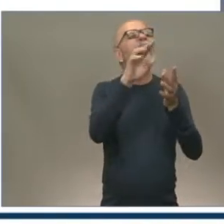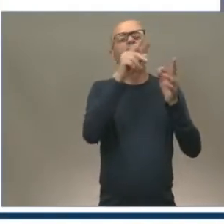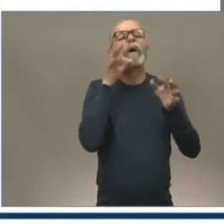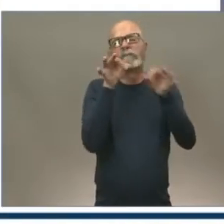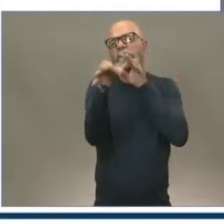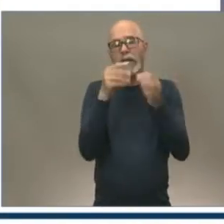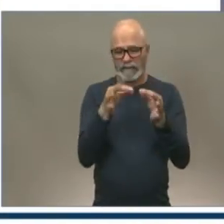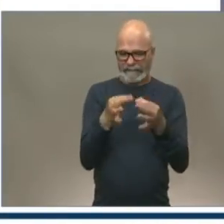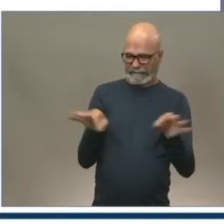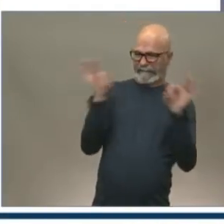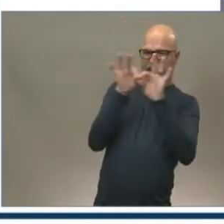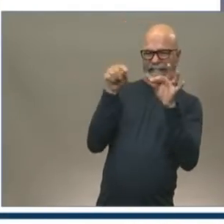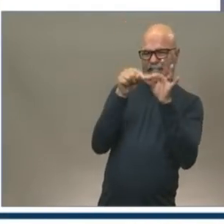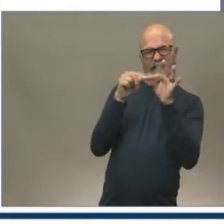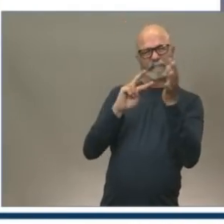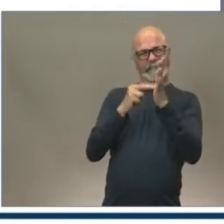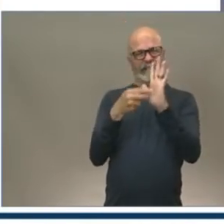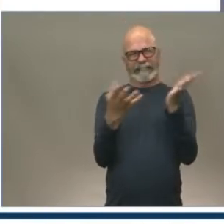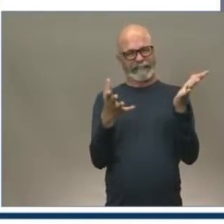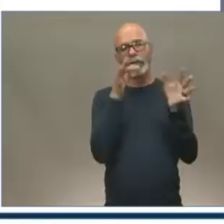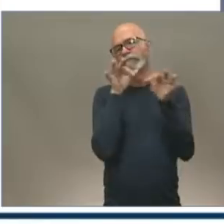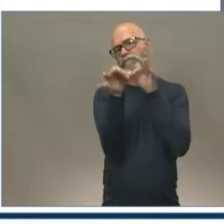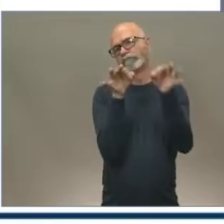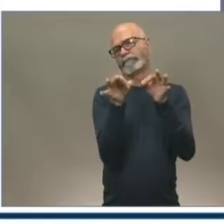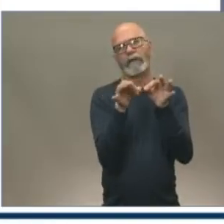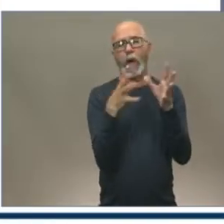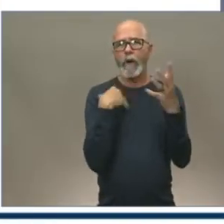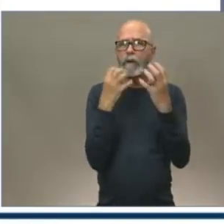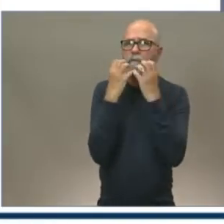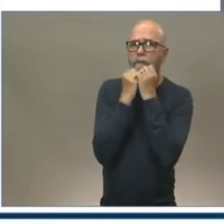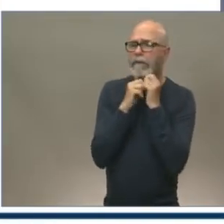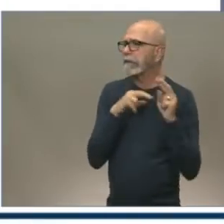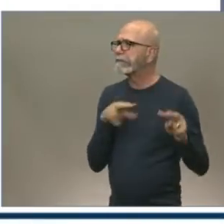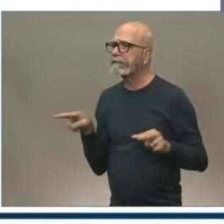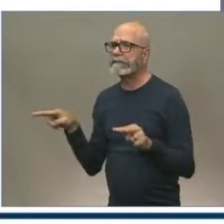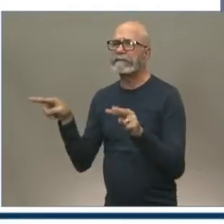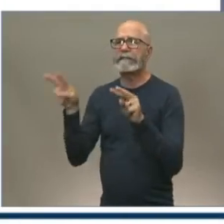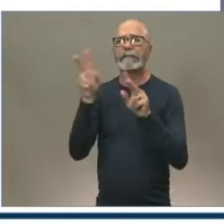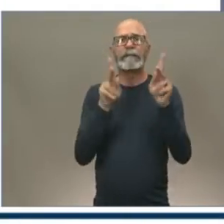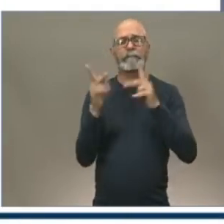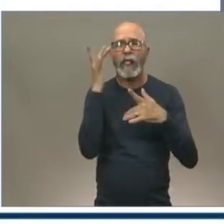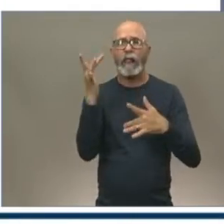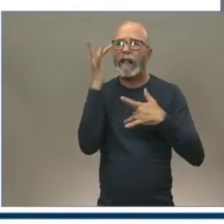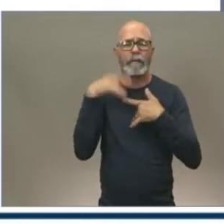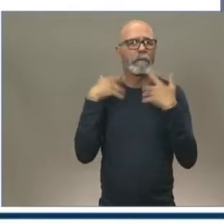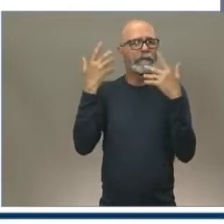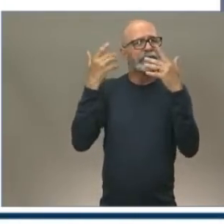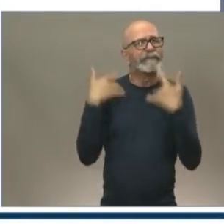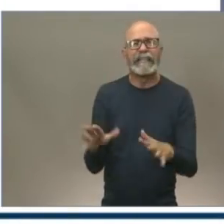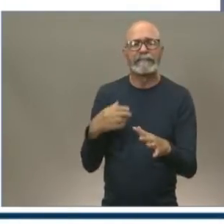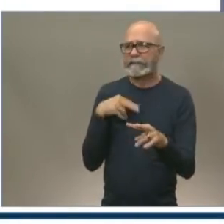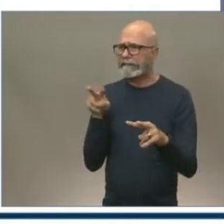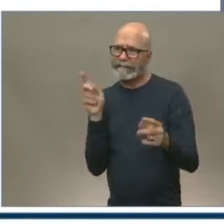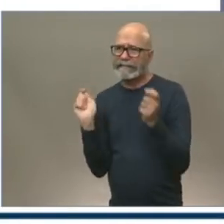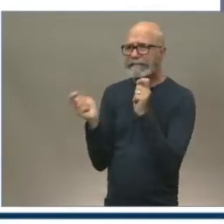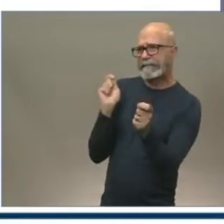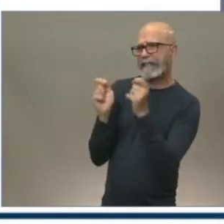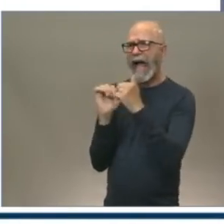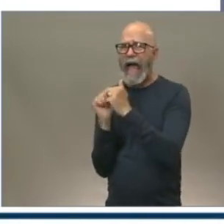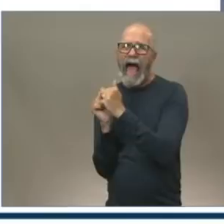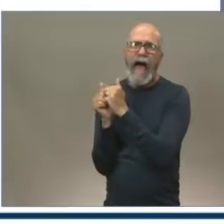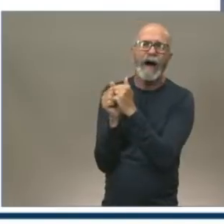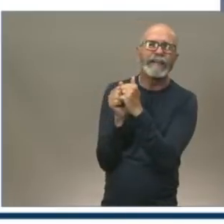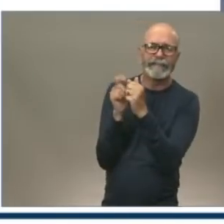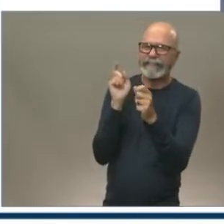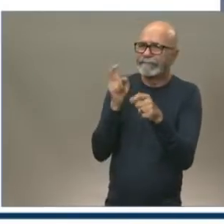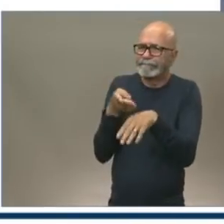continue to look out for the public safety of Nova Scotians and take action where required. We need to be flexible with